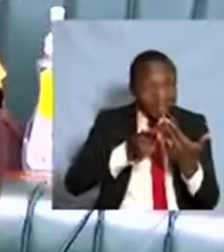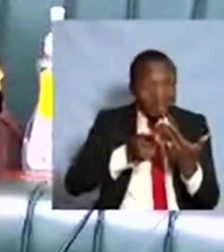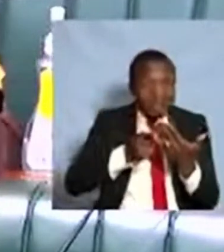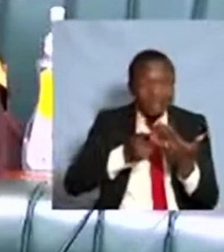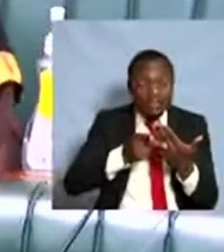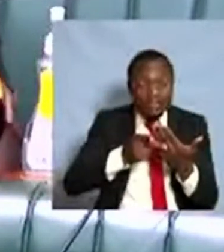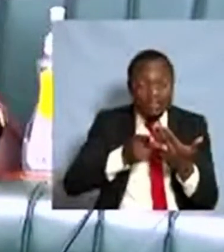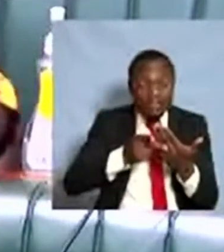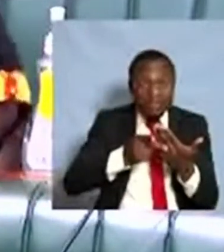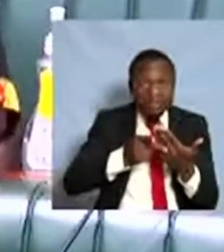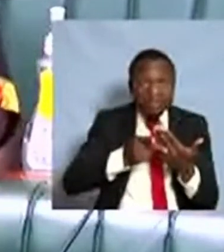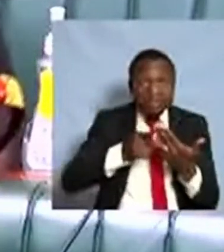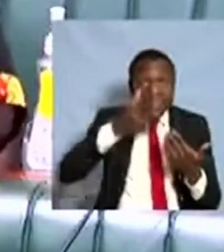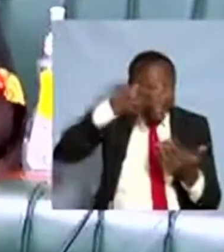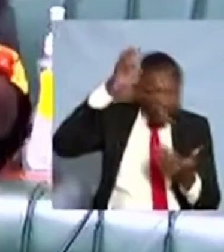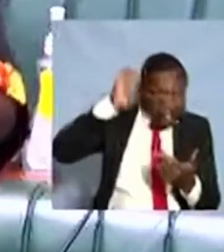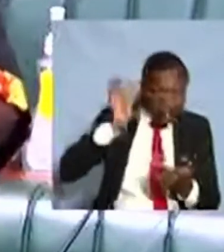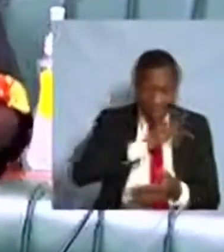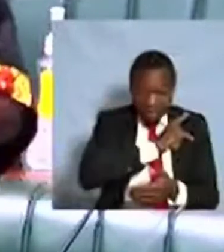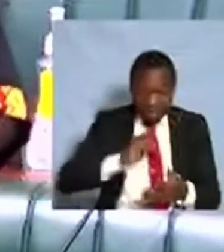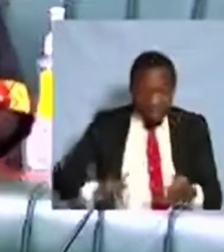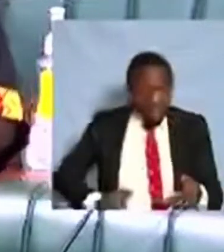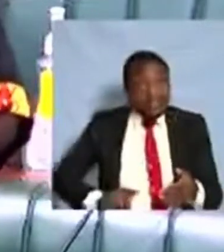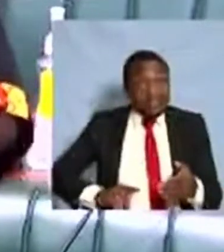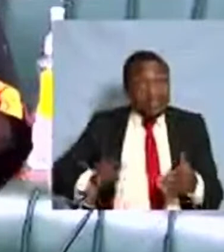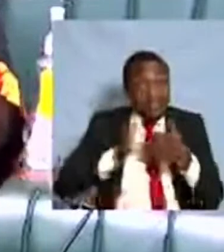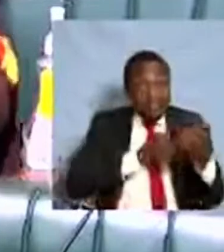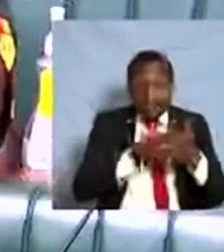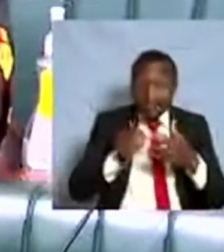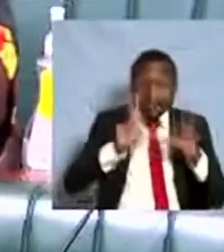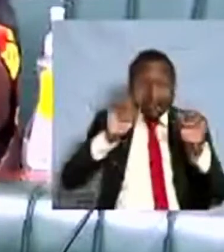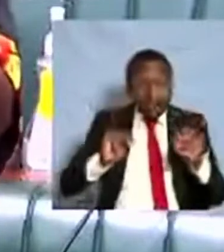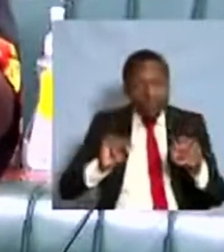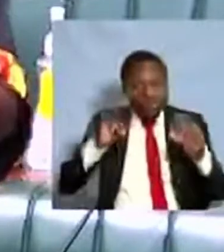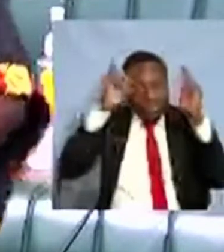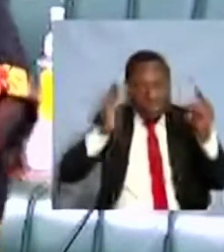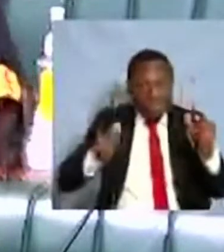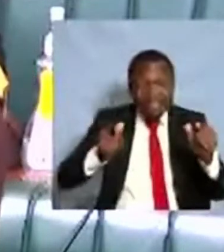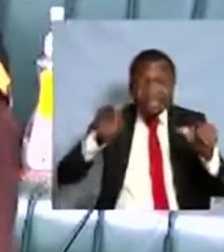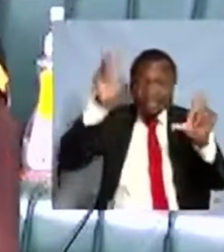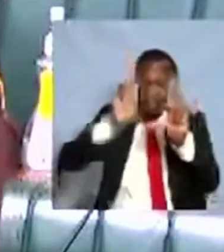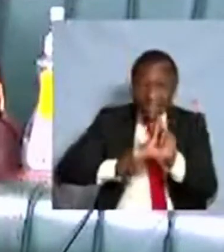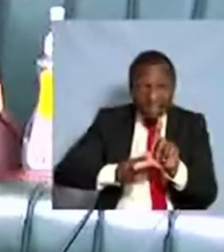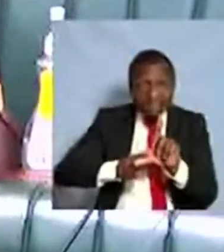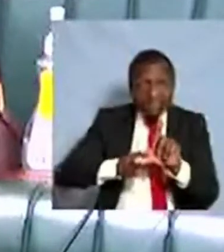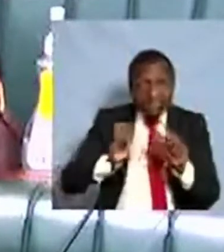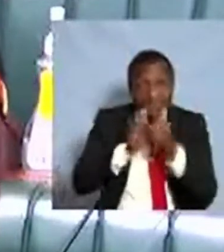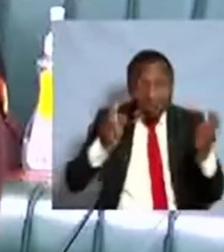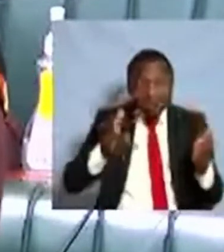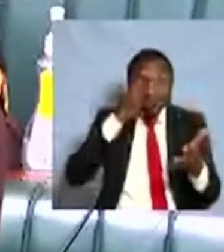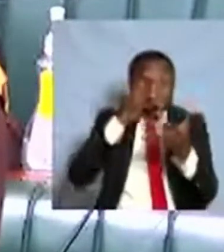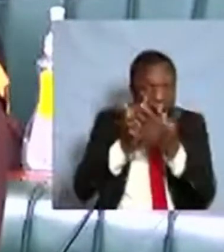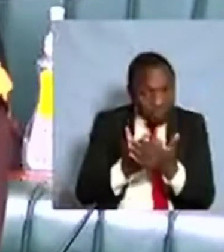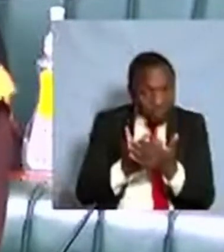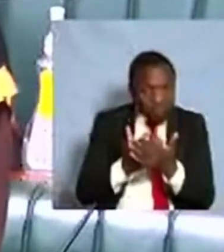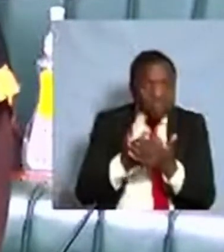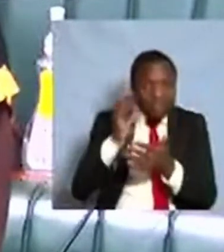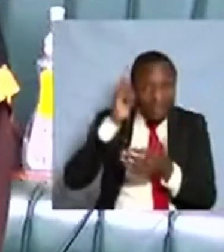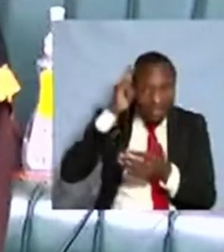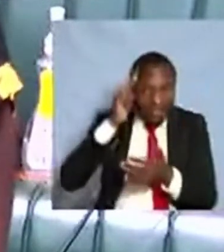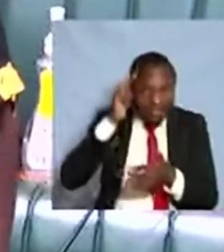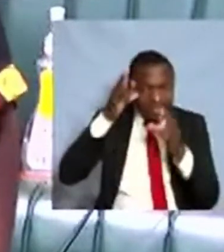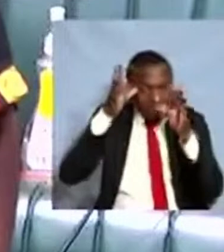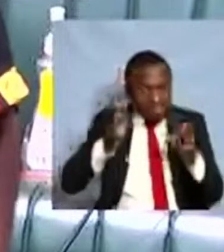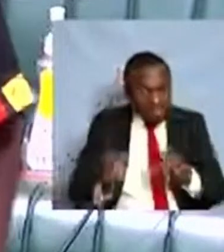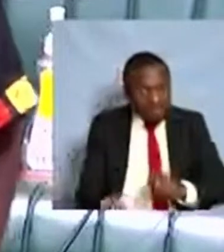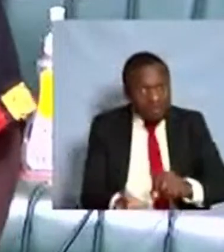Lion King. It's very simple. No one has ever ascended to that seat without being persecuted. And the reason is that when you